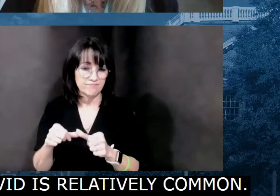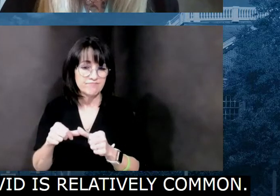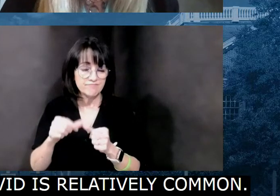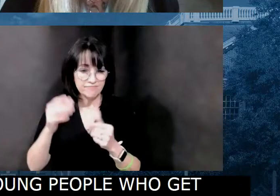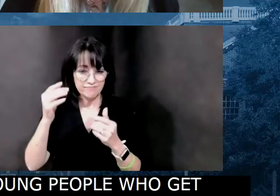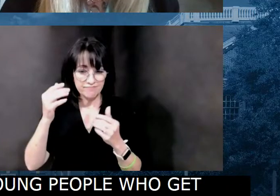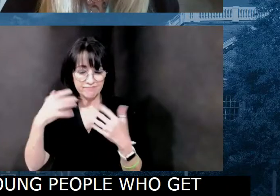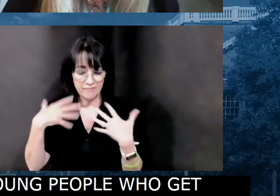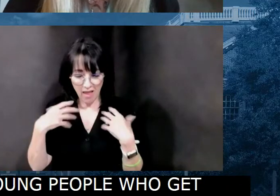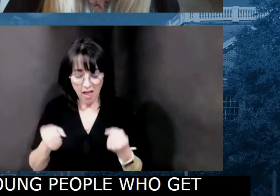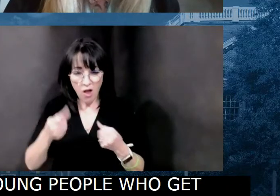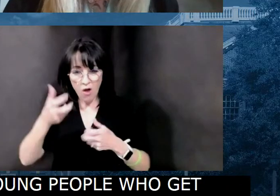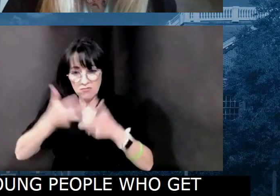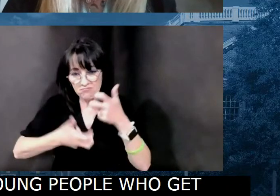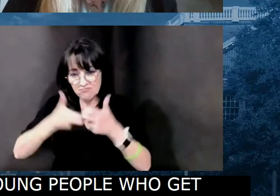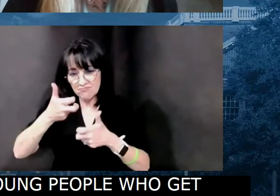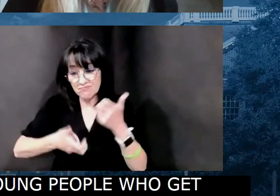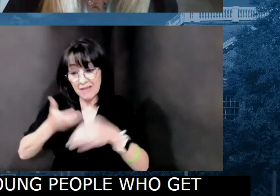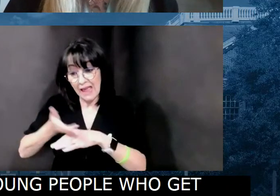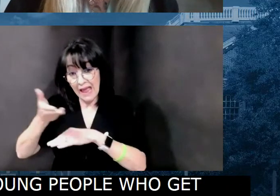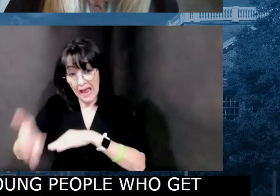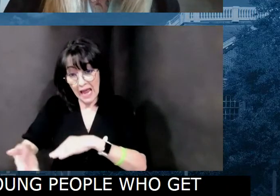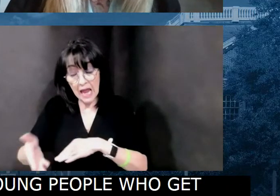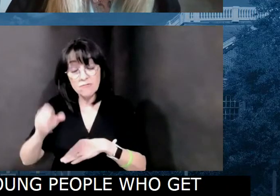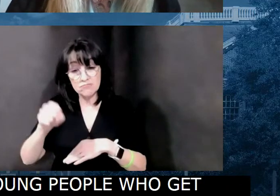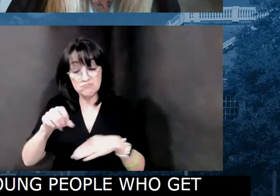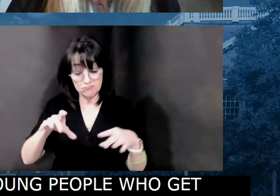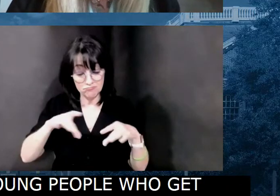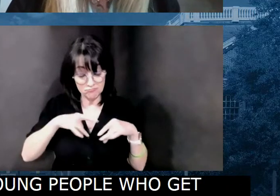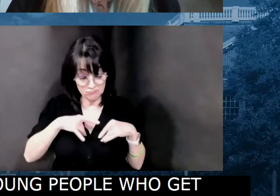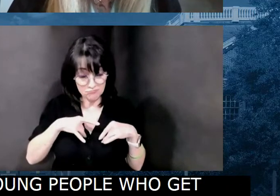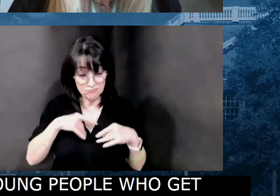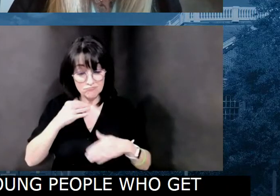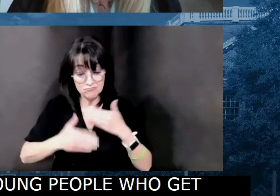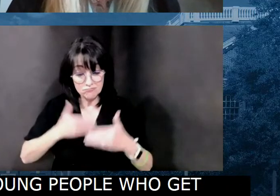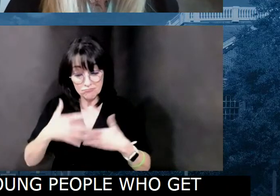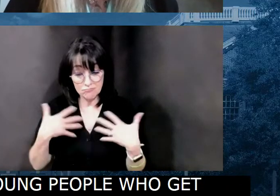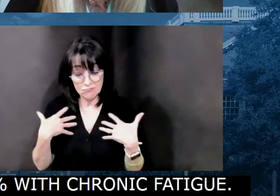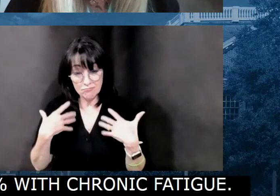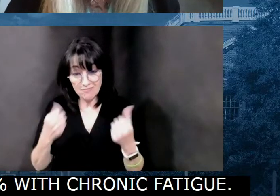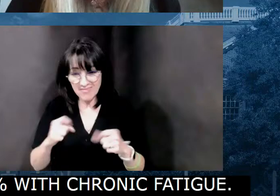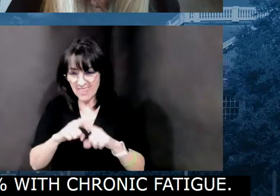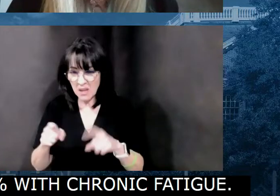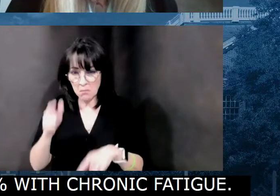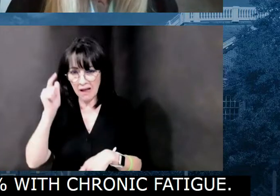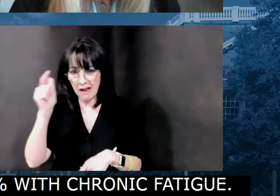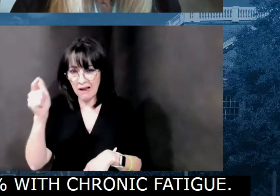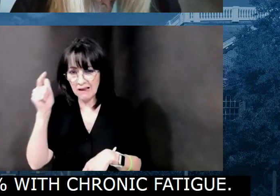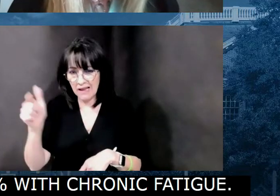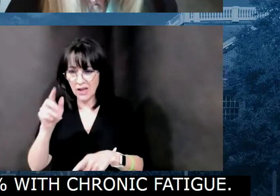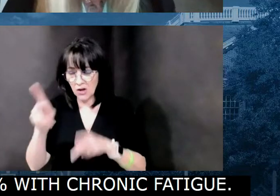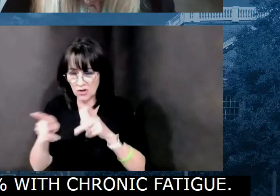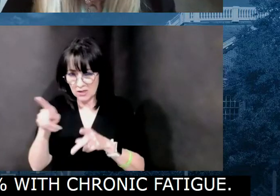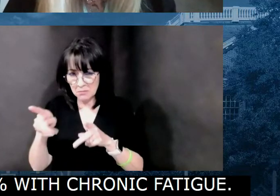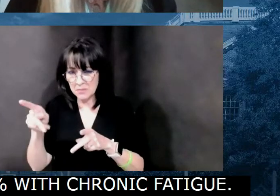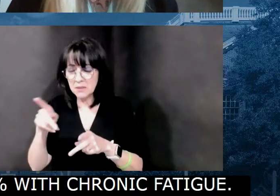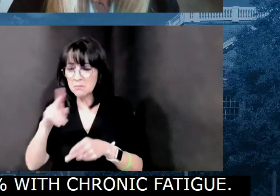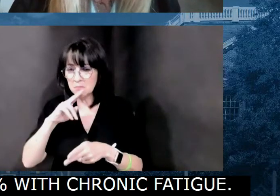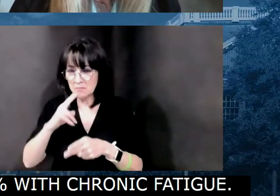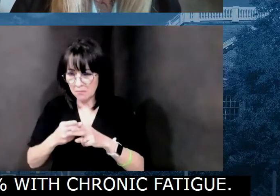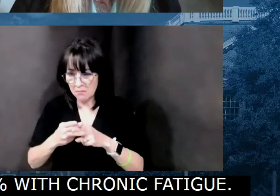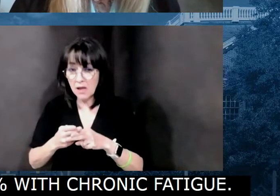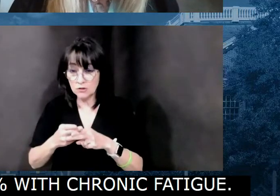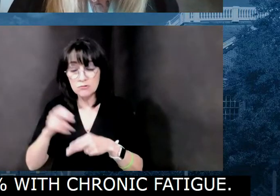some individuals, about 50%, with either headaches or brain fog. So COVID is really